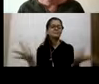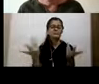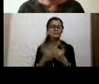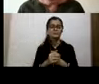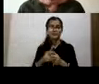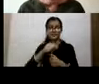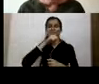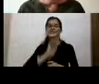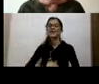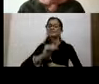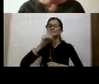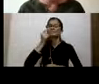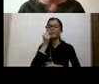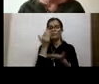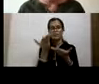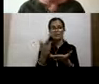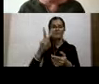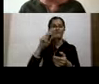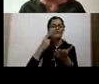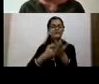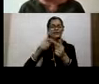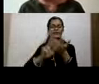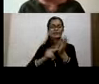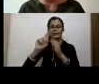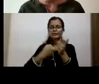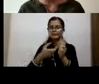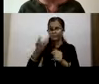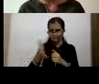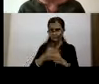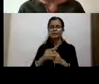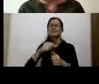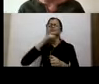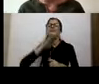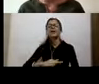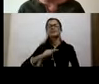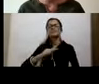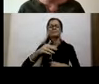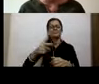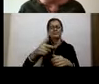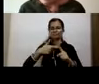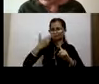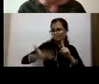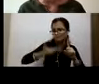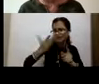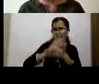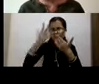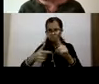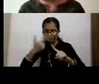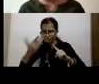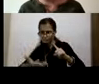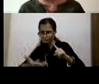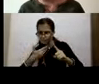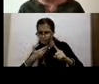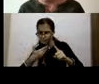young boys. This is Virendra when he started on the left. He was a young kid. We trained him. He had no idea about nature,